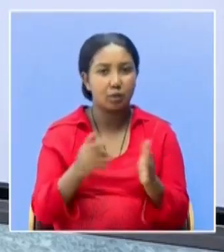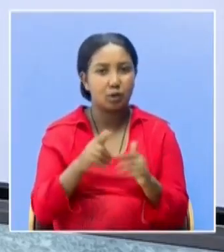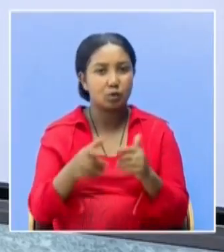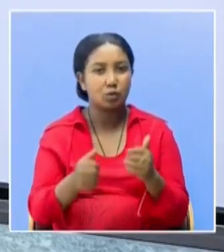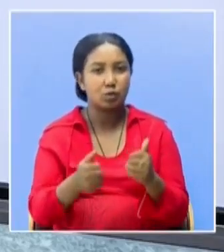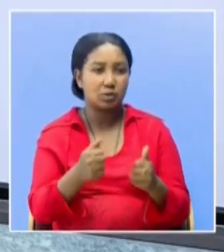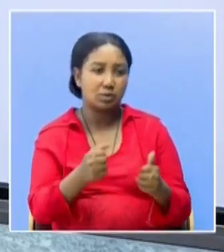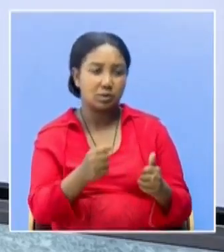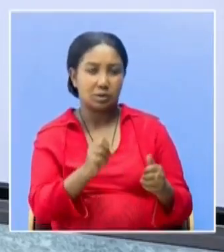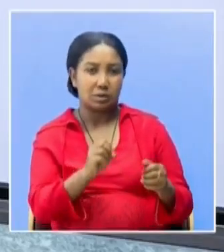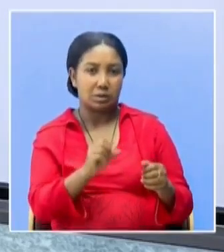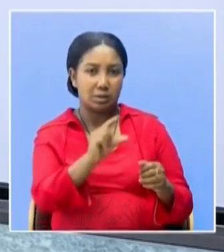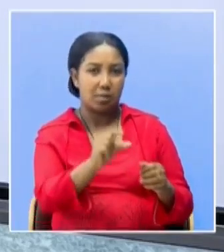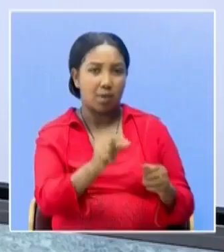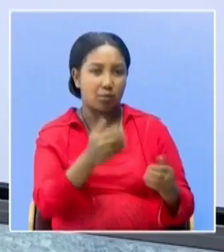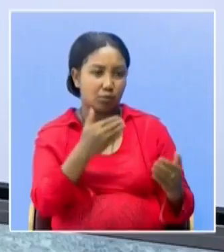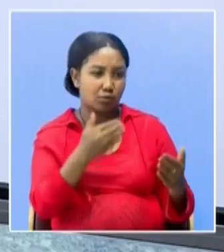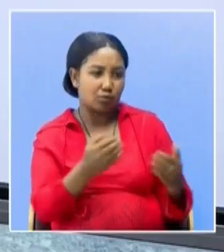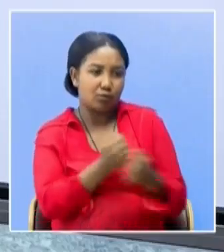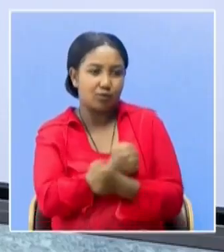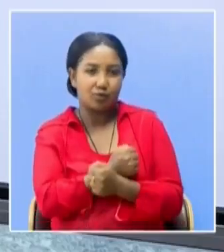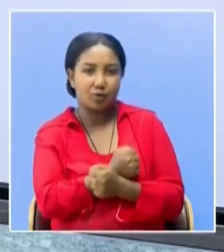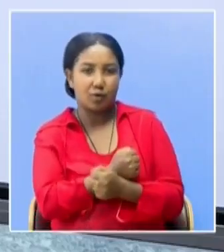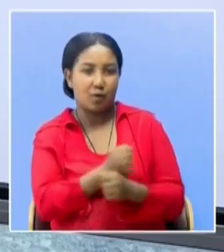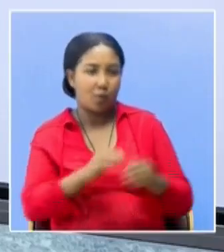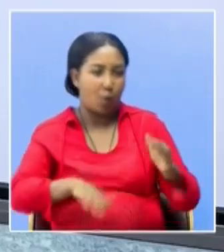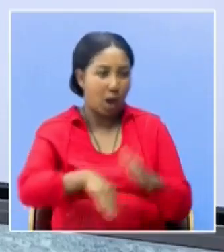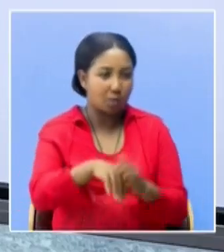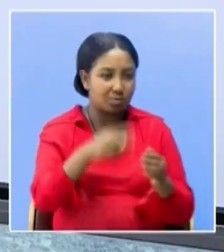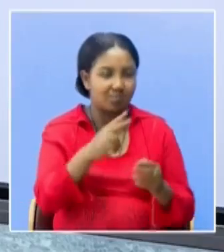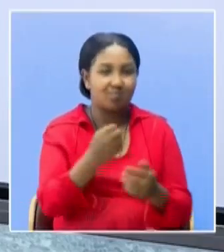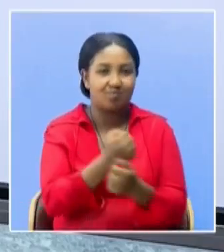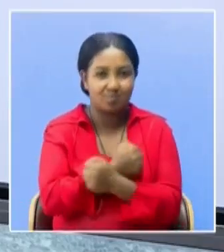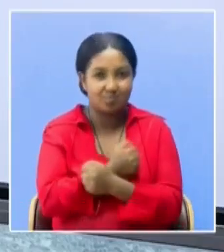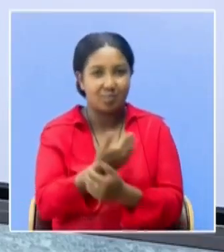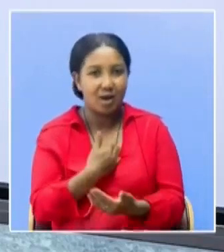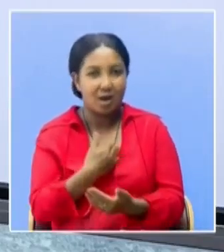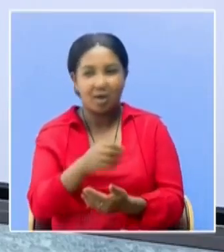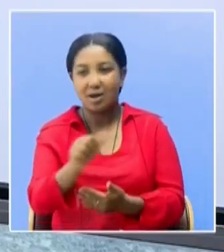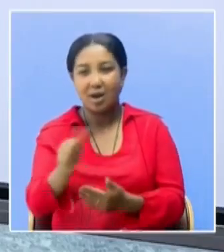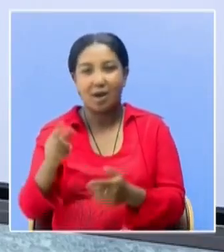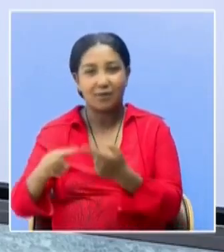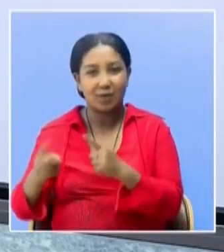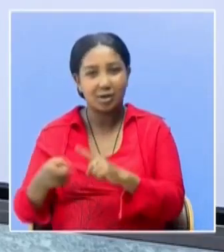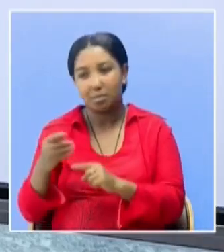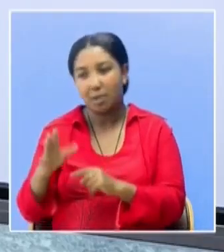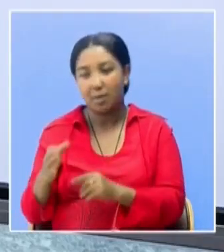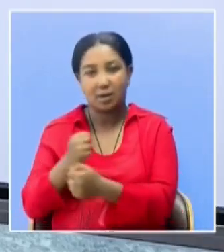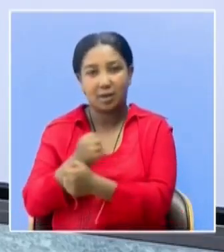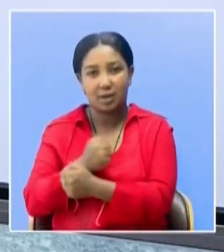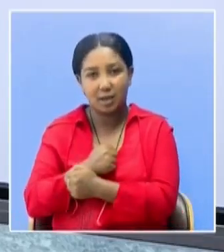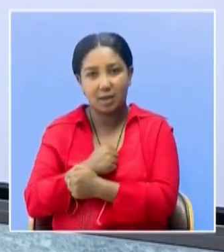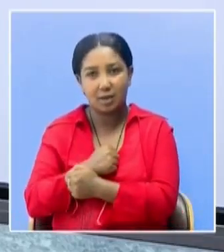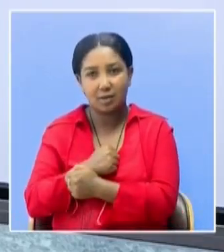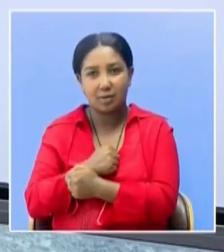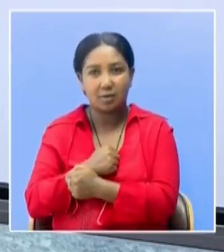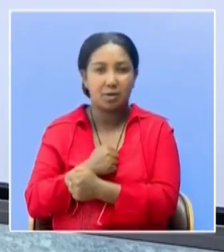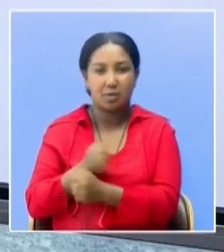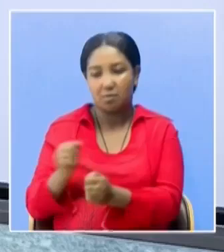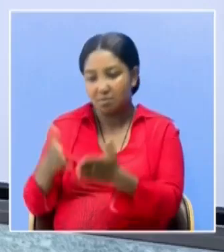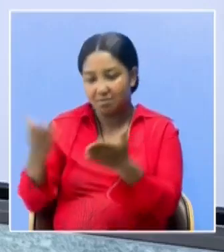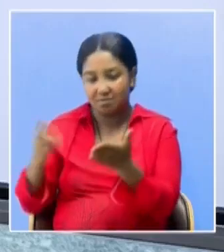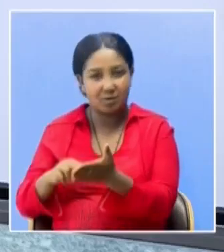are good at watching soccer or football. Others are good at reading what